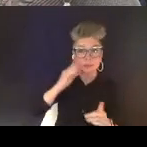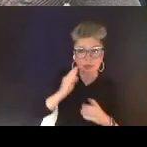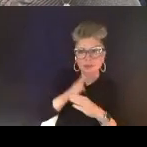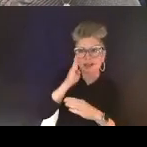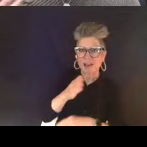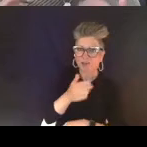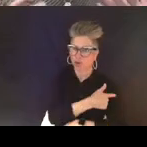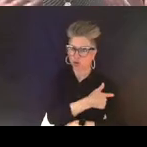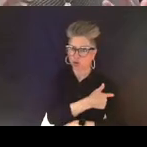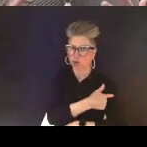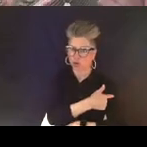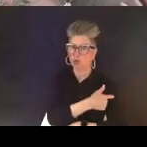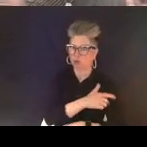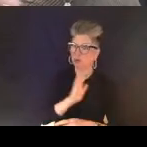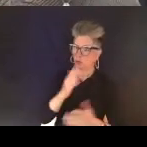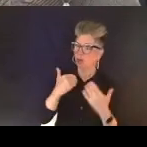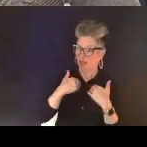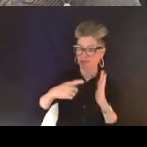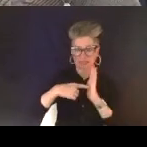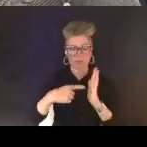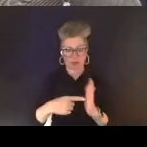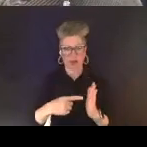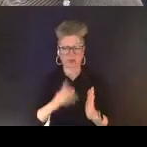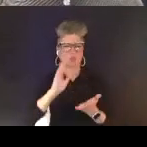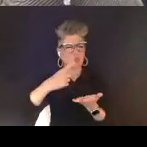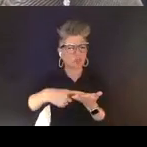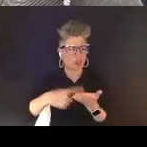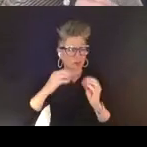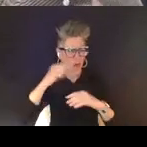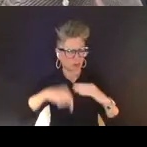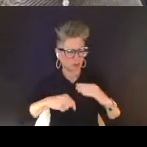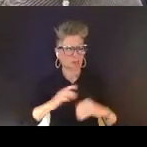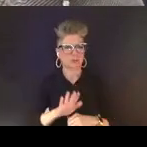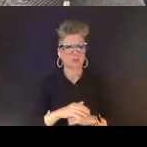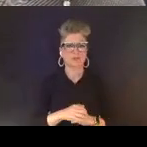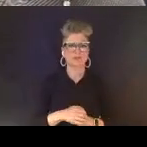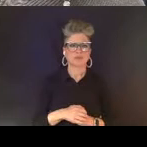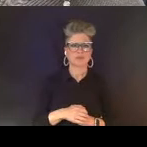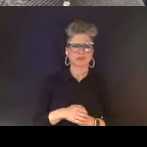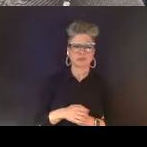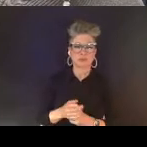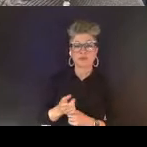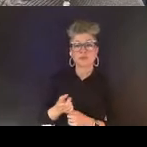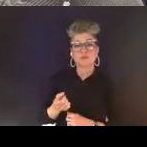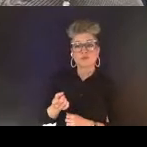a vaccine. So they'll have symptoms that we'll talk about. So one of the